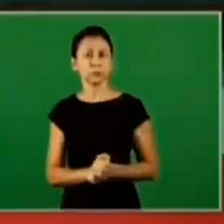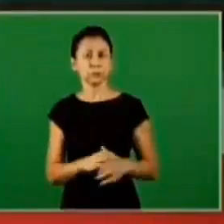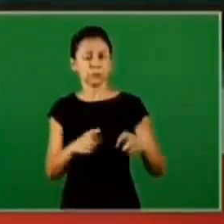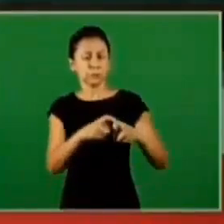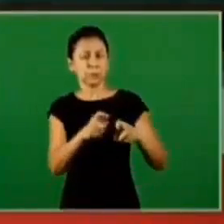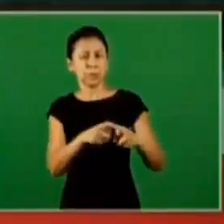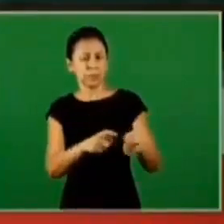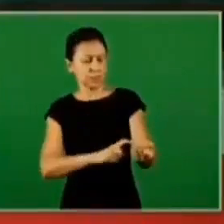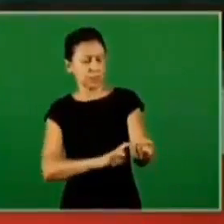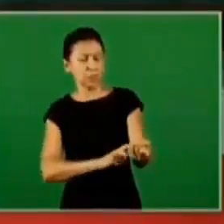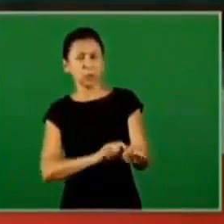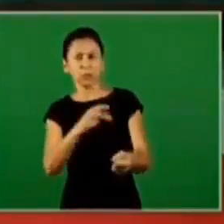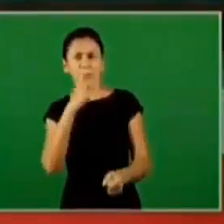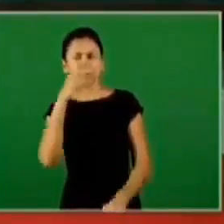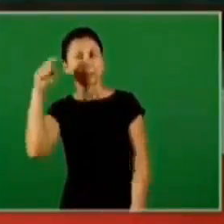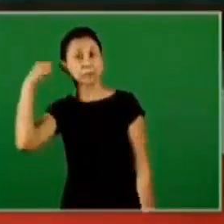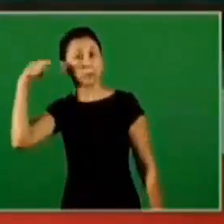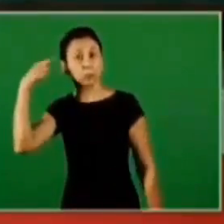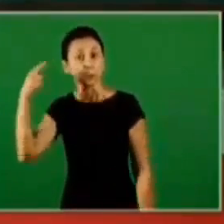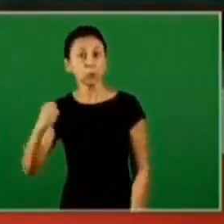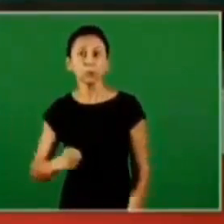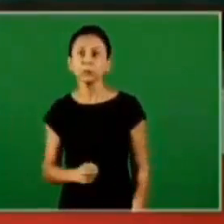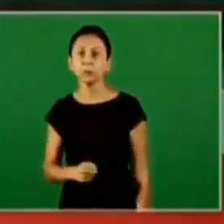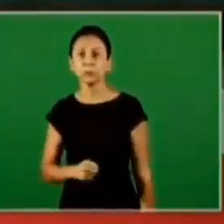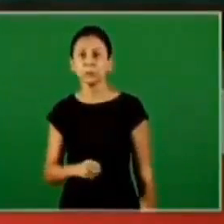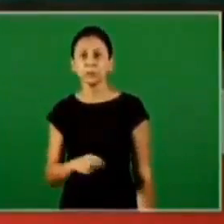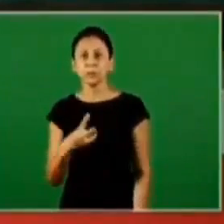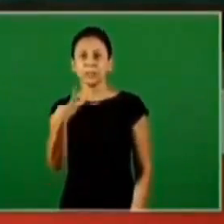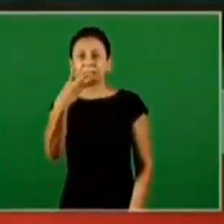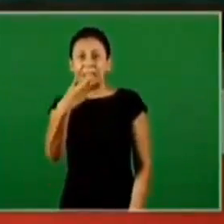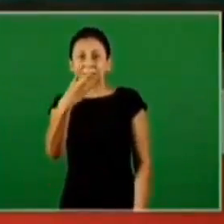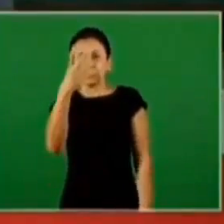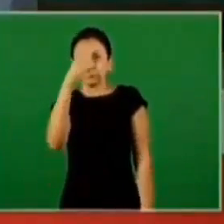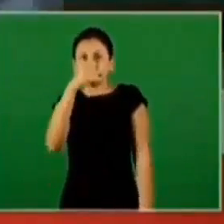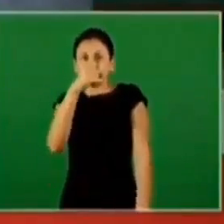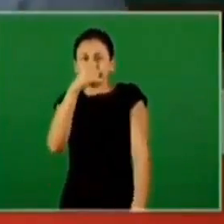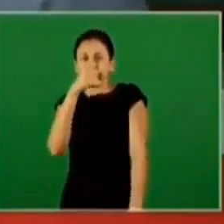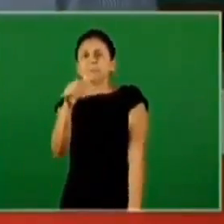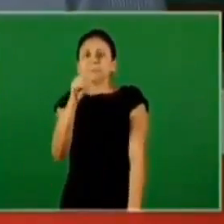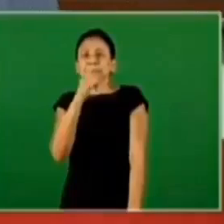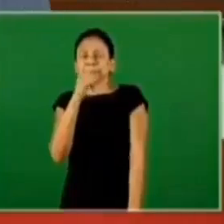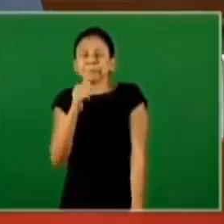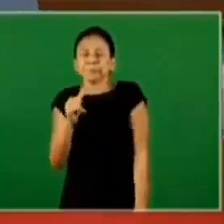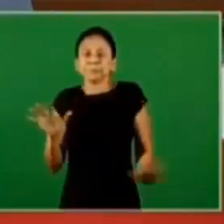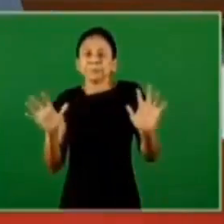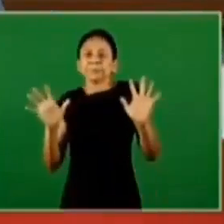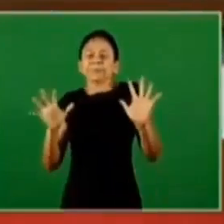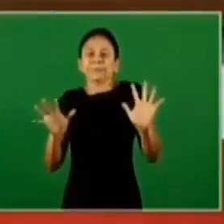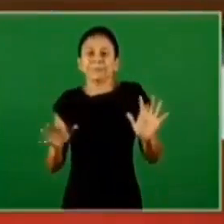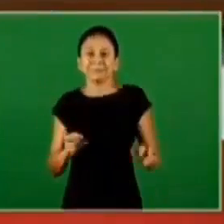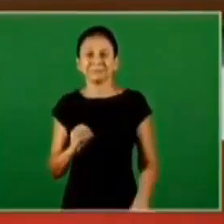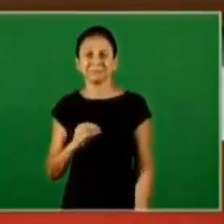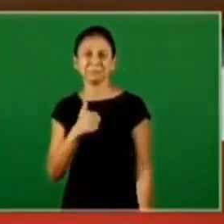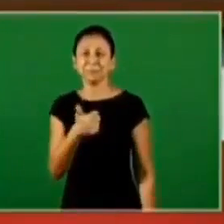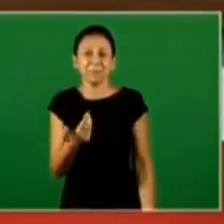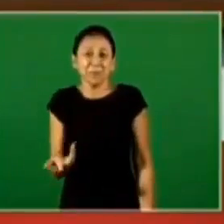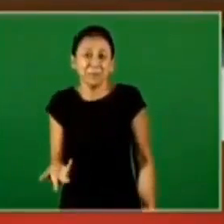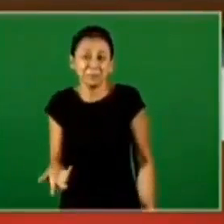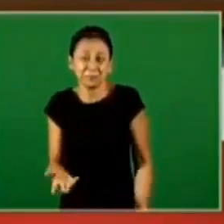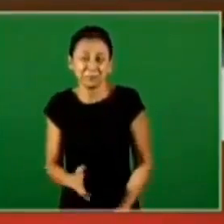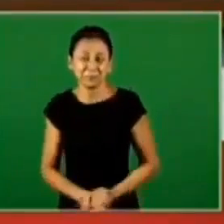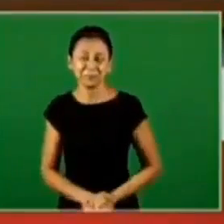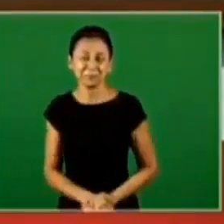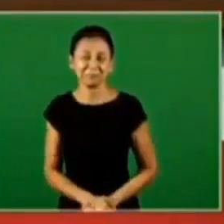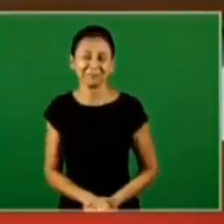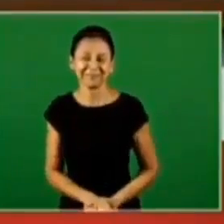Psychiatry also. If you get a little crazy, no problem. And you have three zaps, you're good. After the third one,